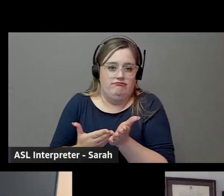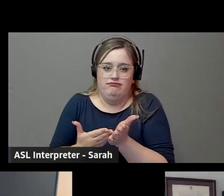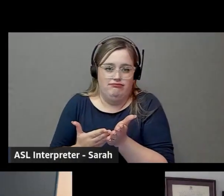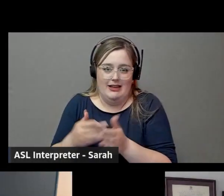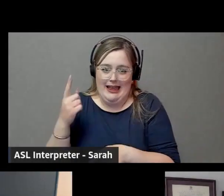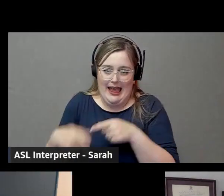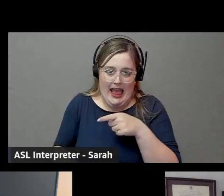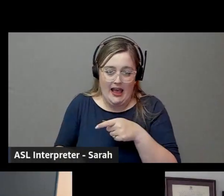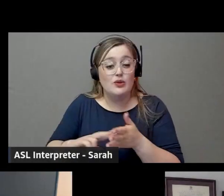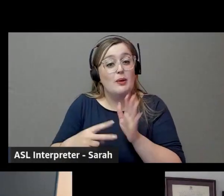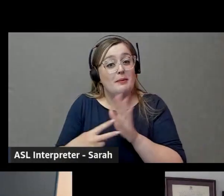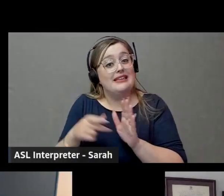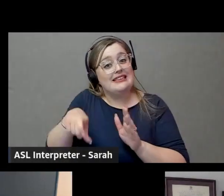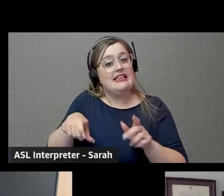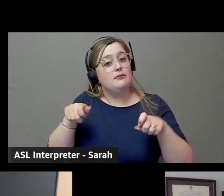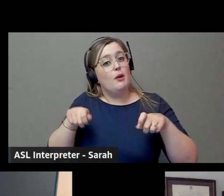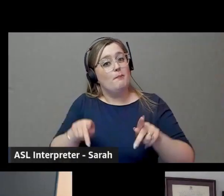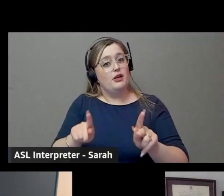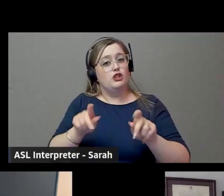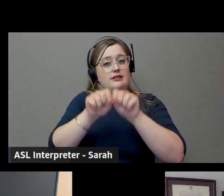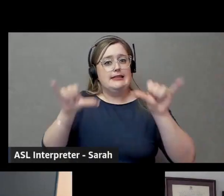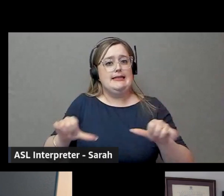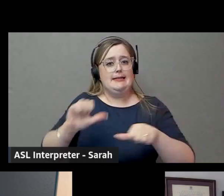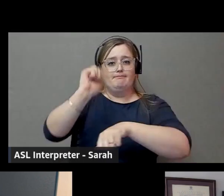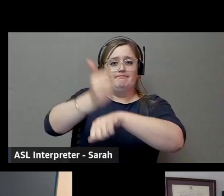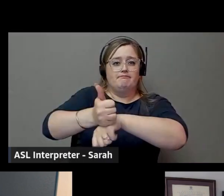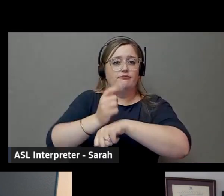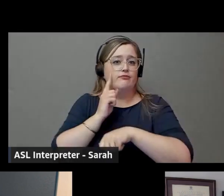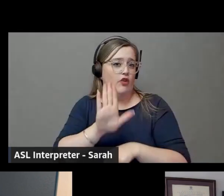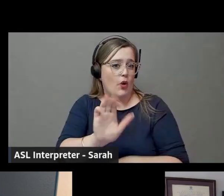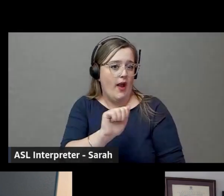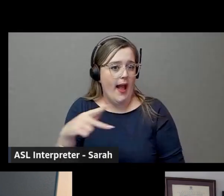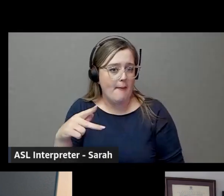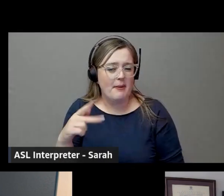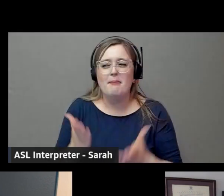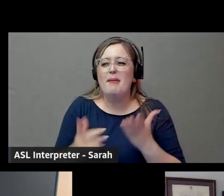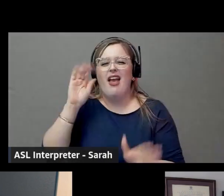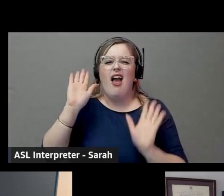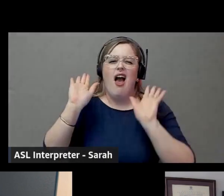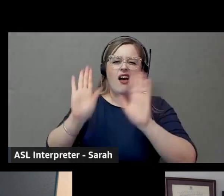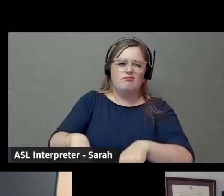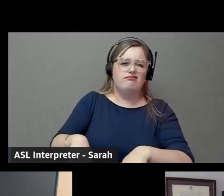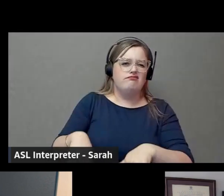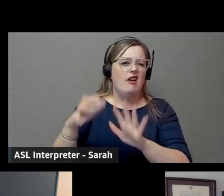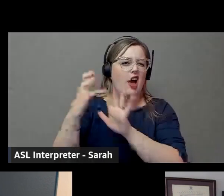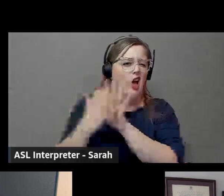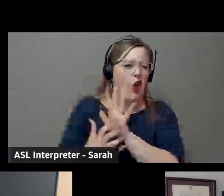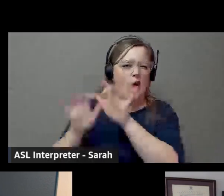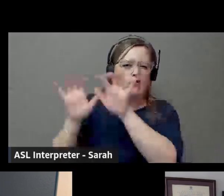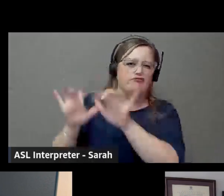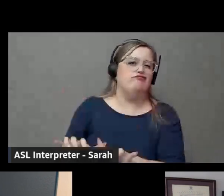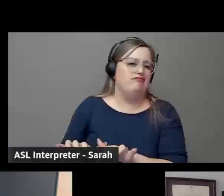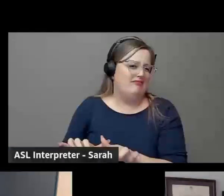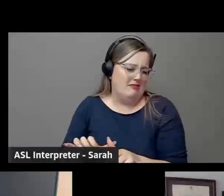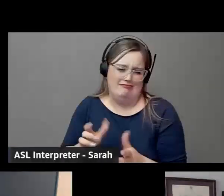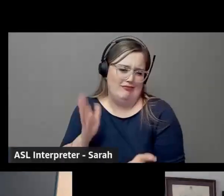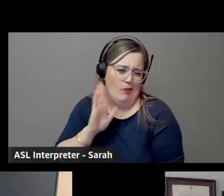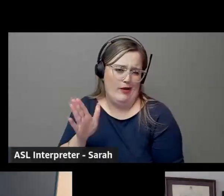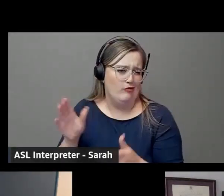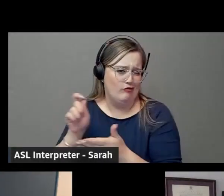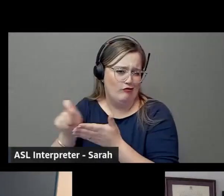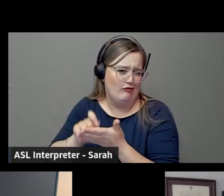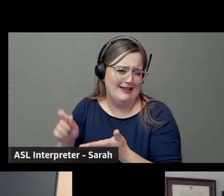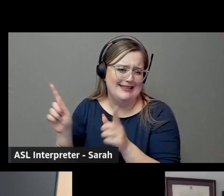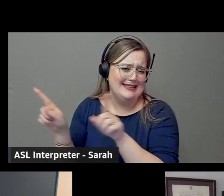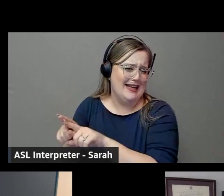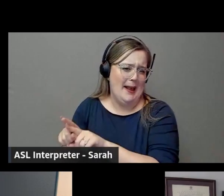system for your application. And maybe you're thinking, oh, that's just code. I'm going to write that code like I write the code for the rest of my application.